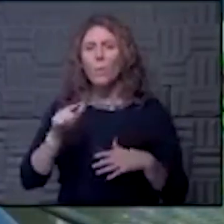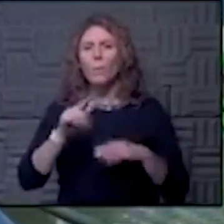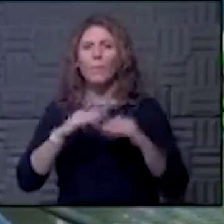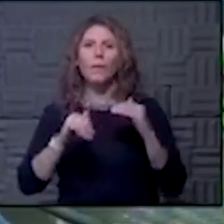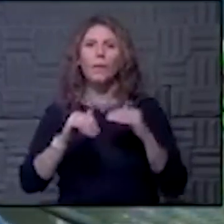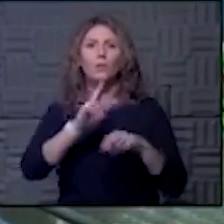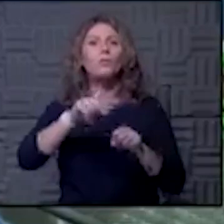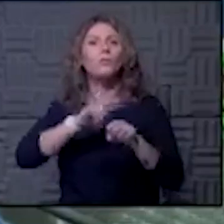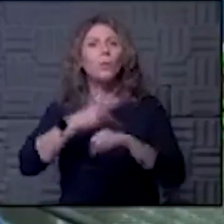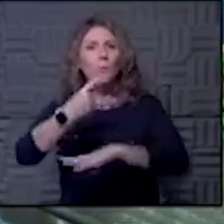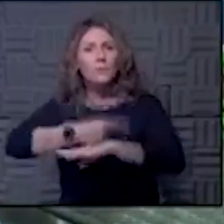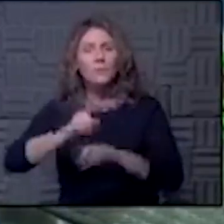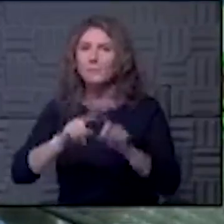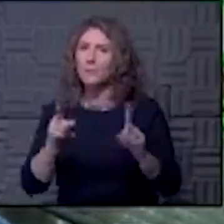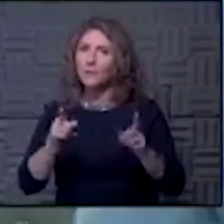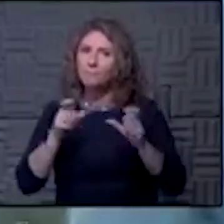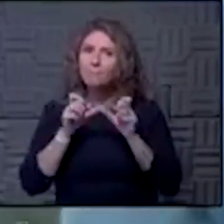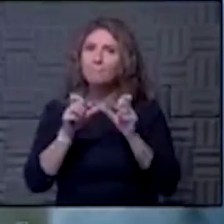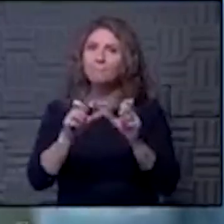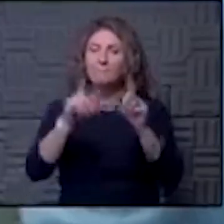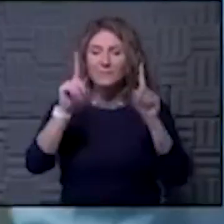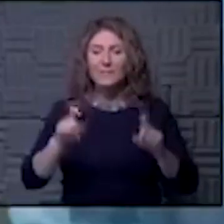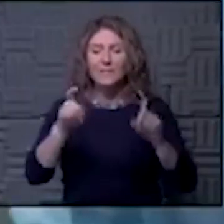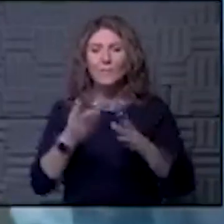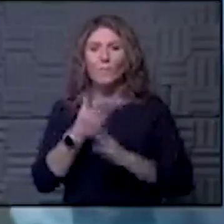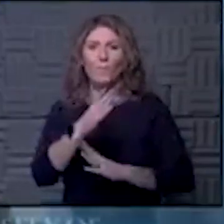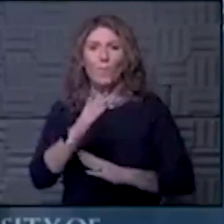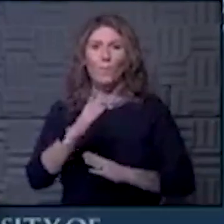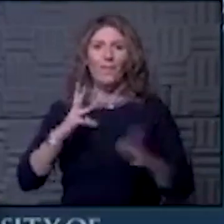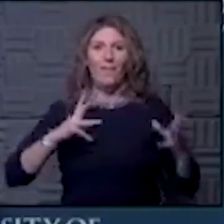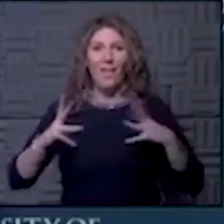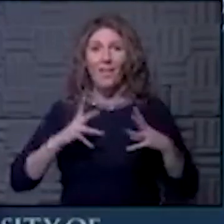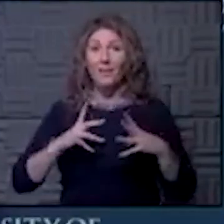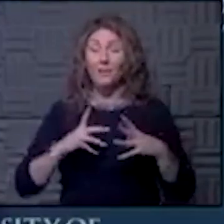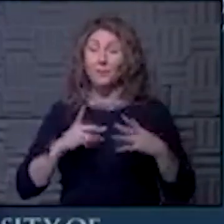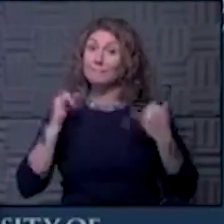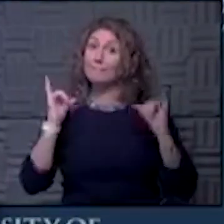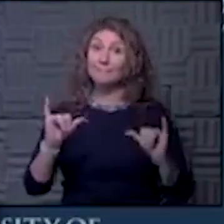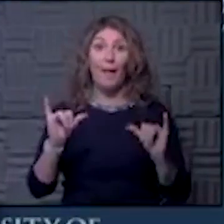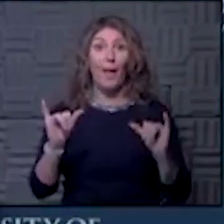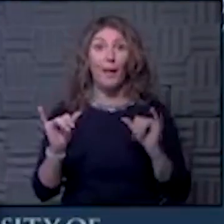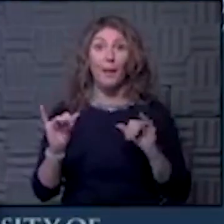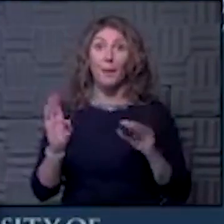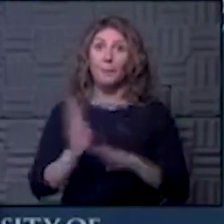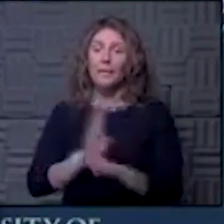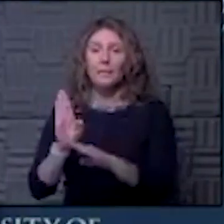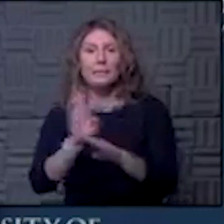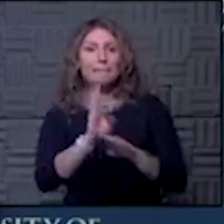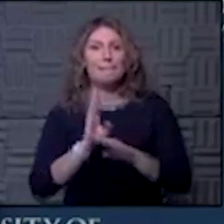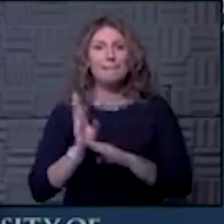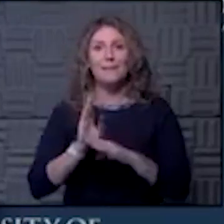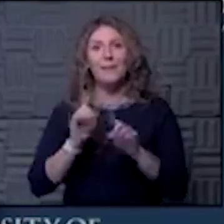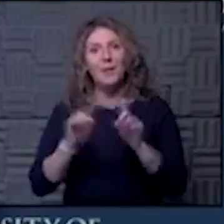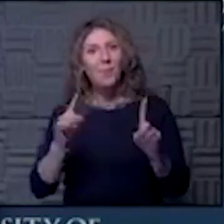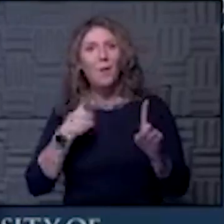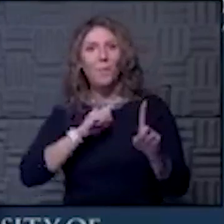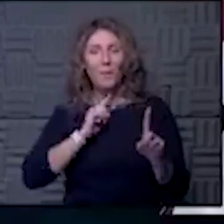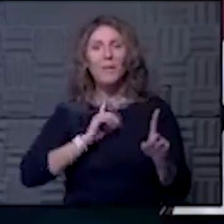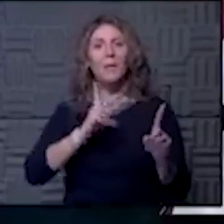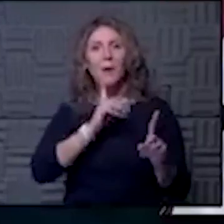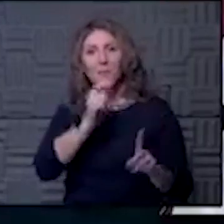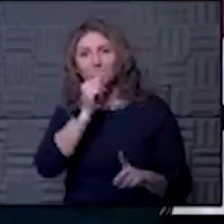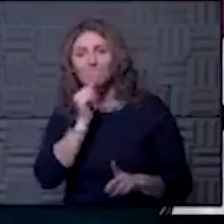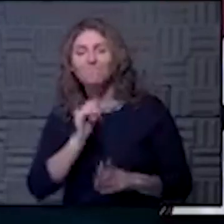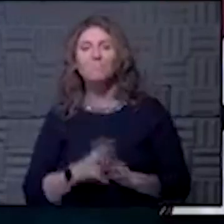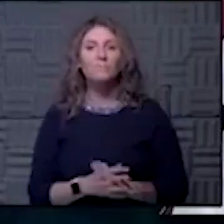normal days, but we continue testing through the holiday. So staying busy, but hanging in there.